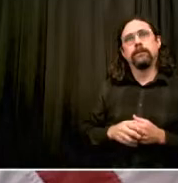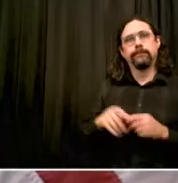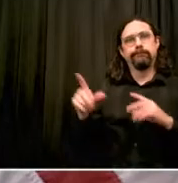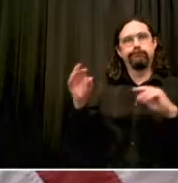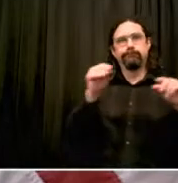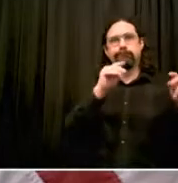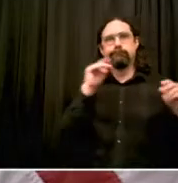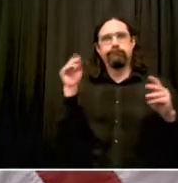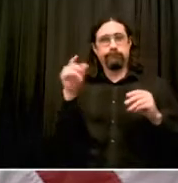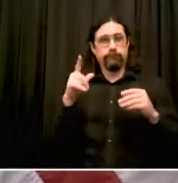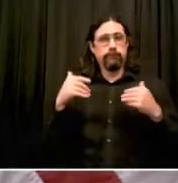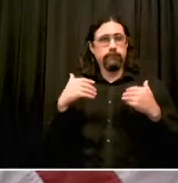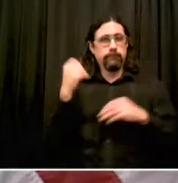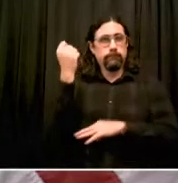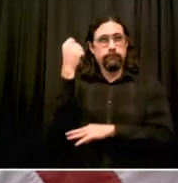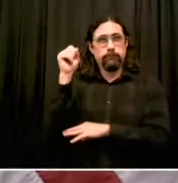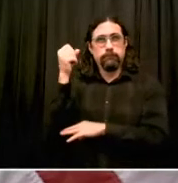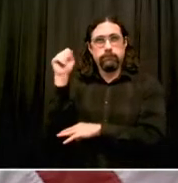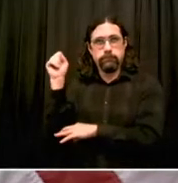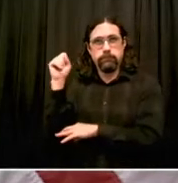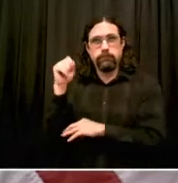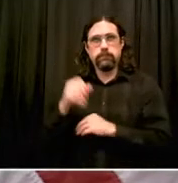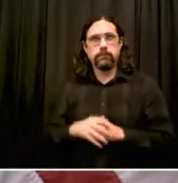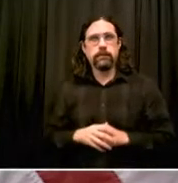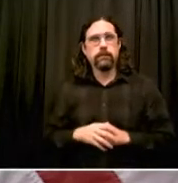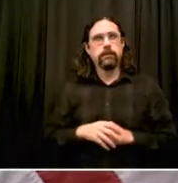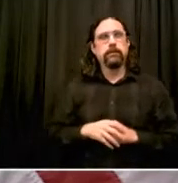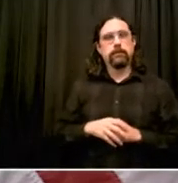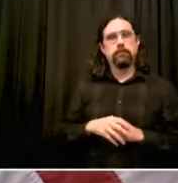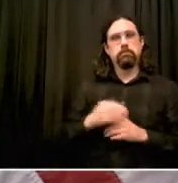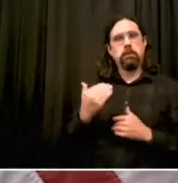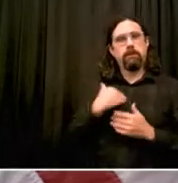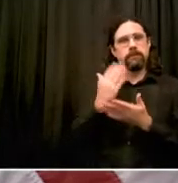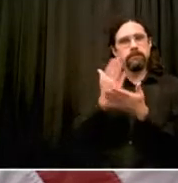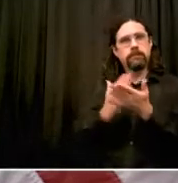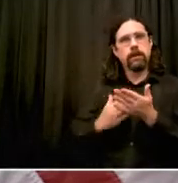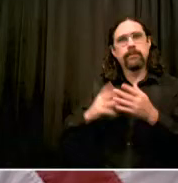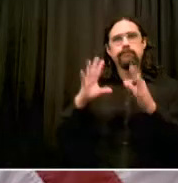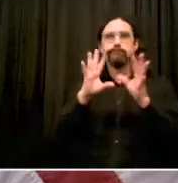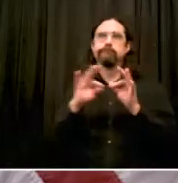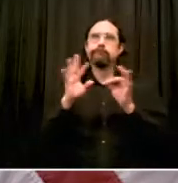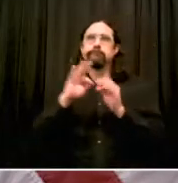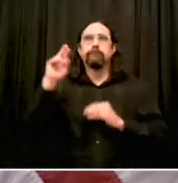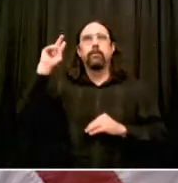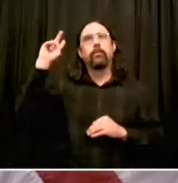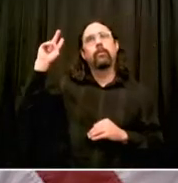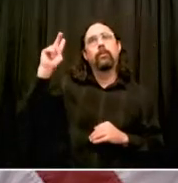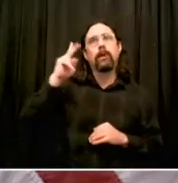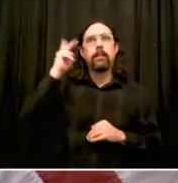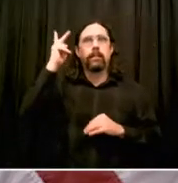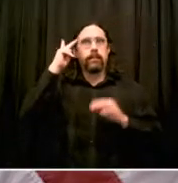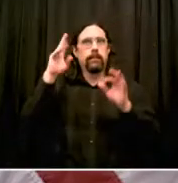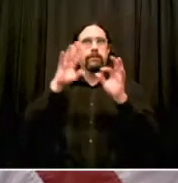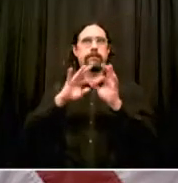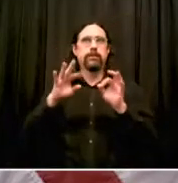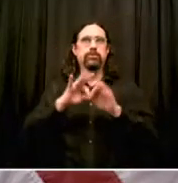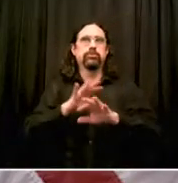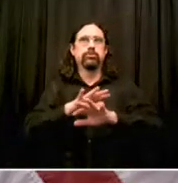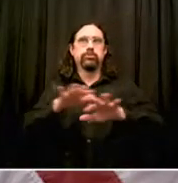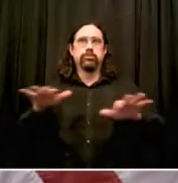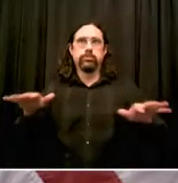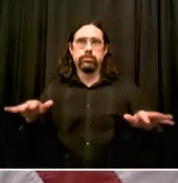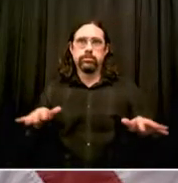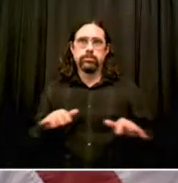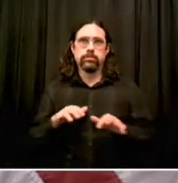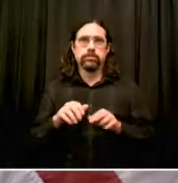political messages as well. Do you plan on allowing these messages? Now, everything's individual and specific. We have,